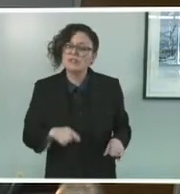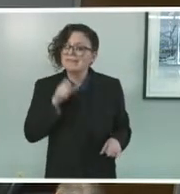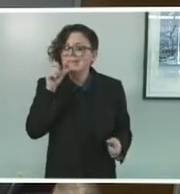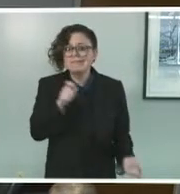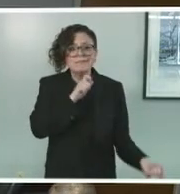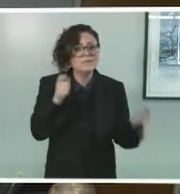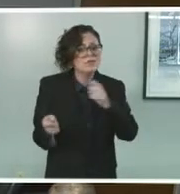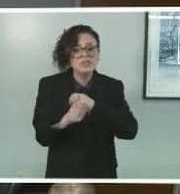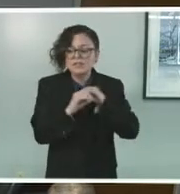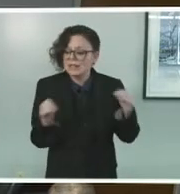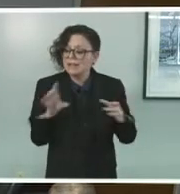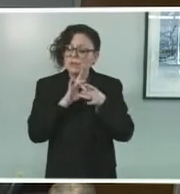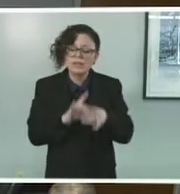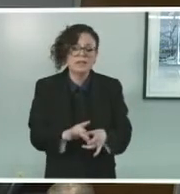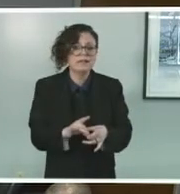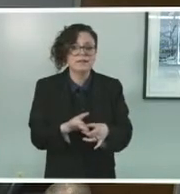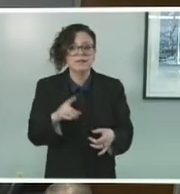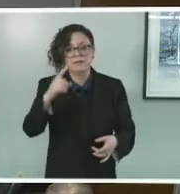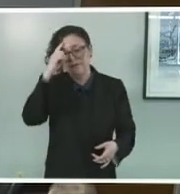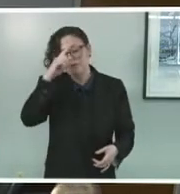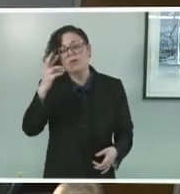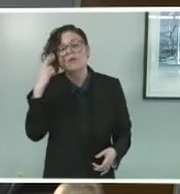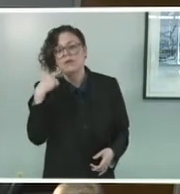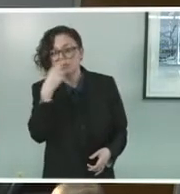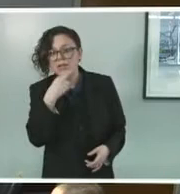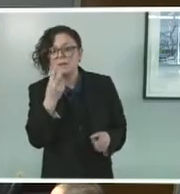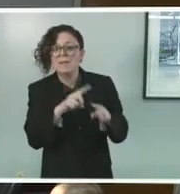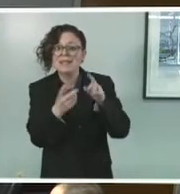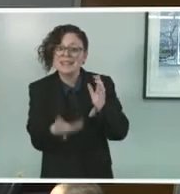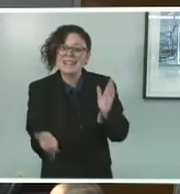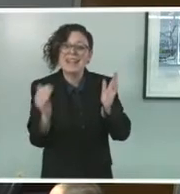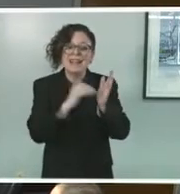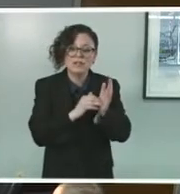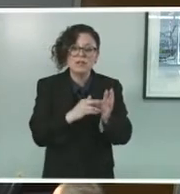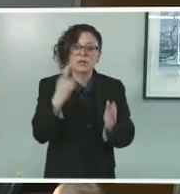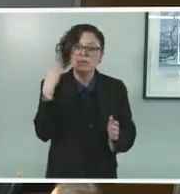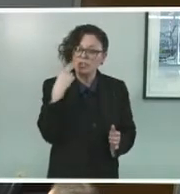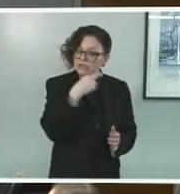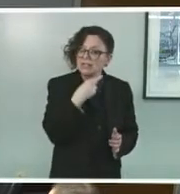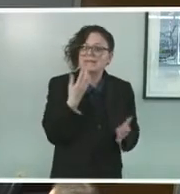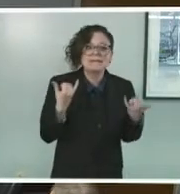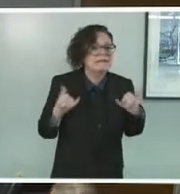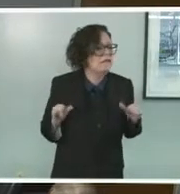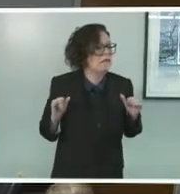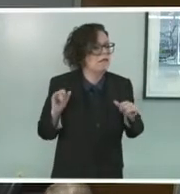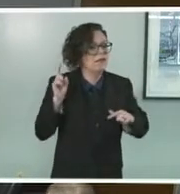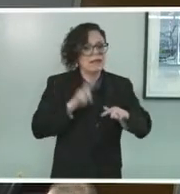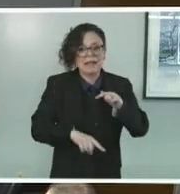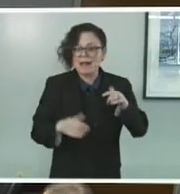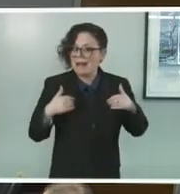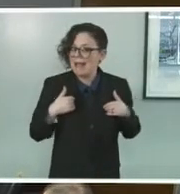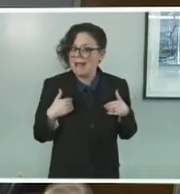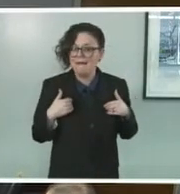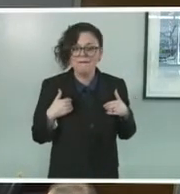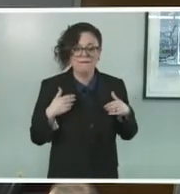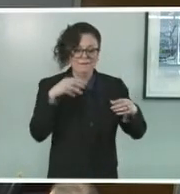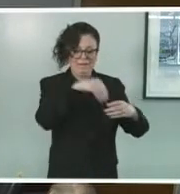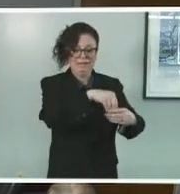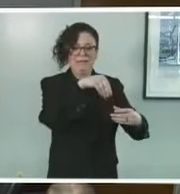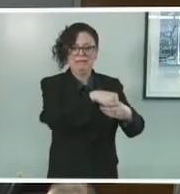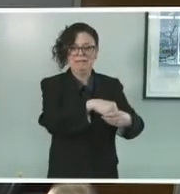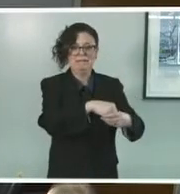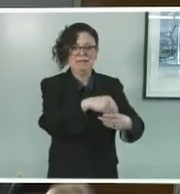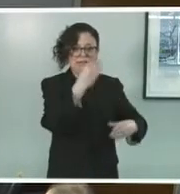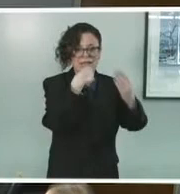around restaurants, but we should restate that restaurants are not to have in-restaurant dining right now. They can